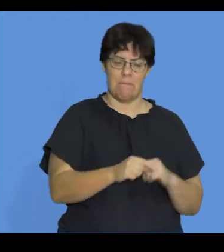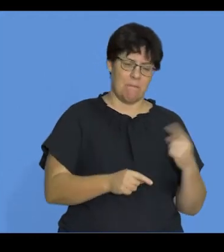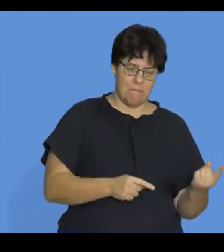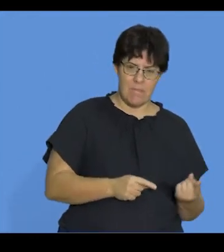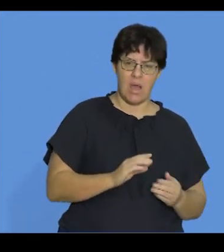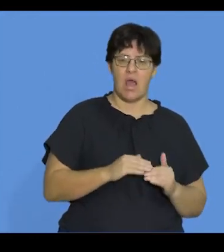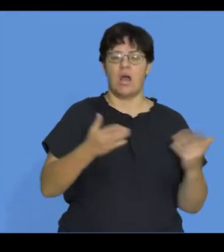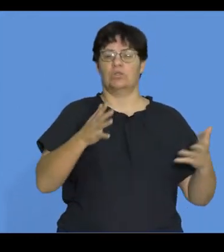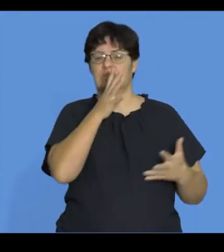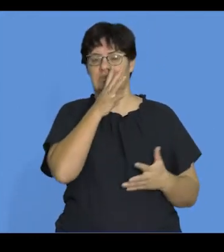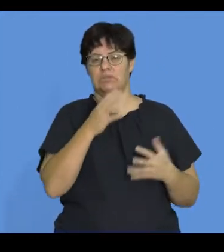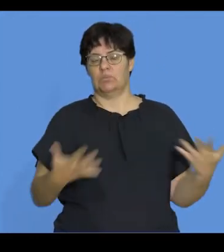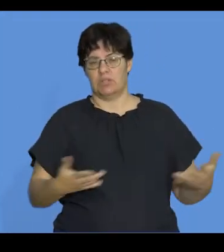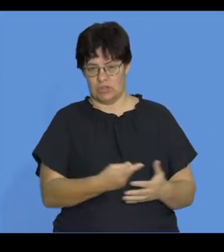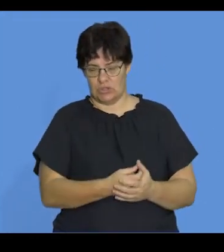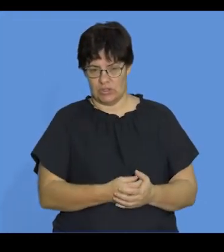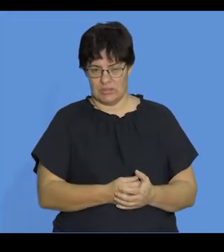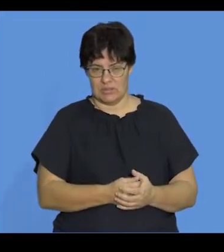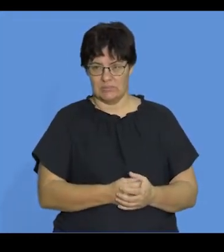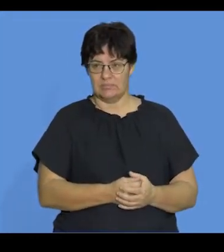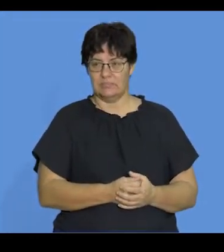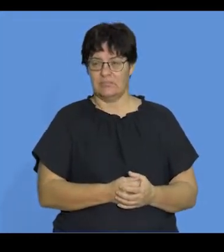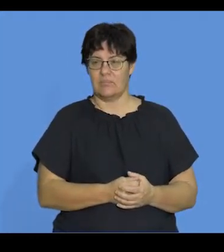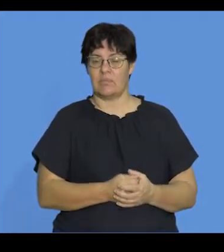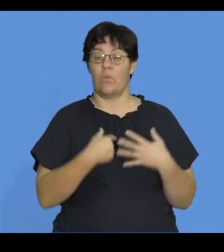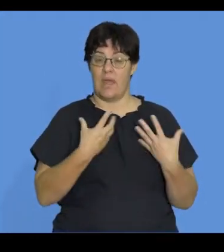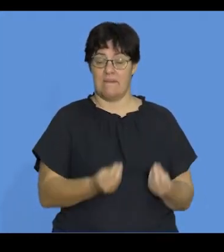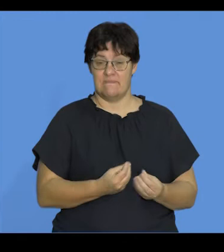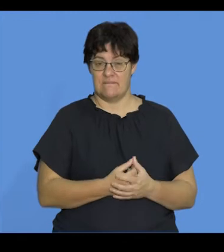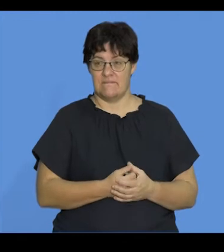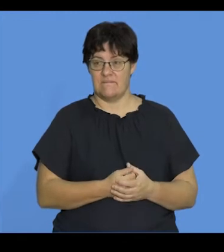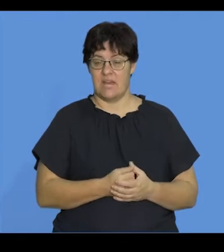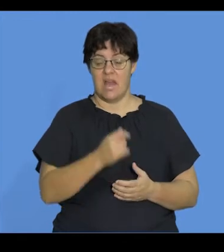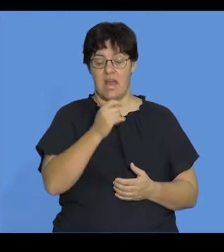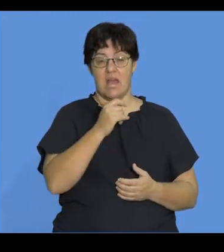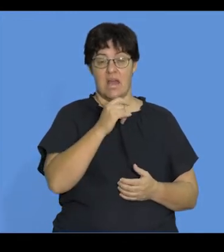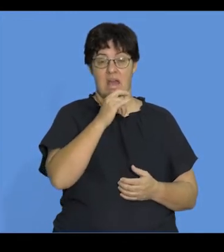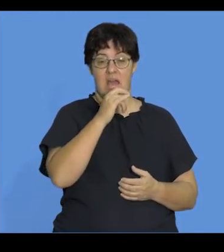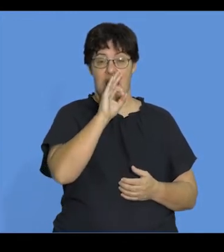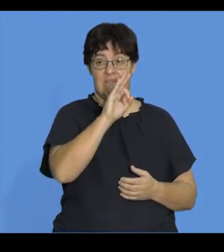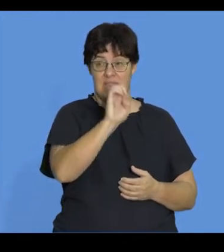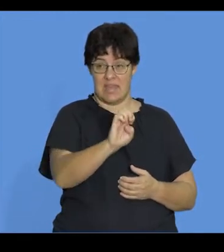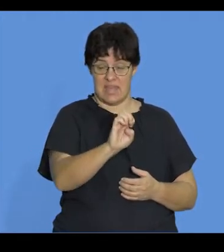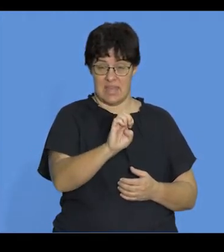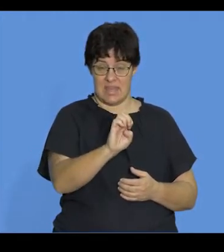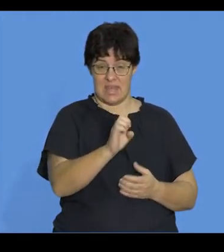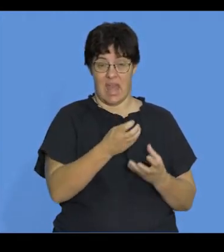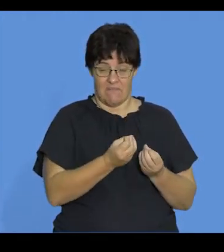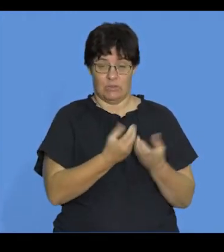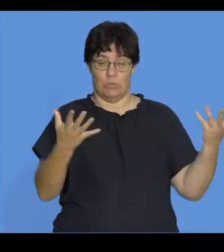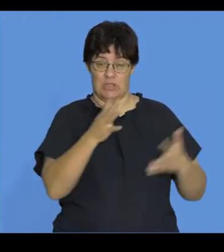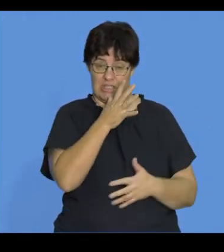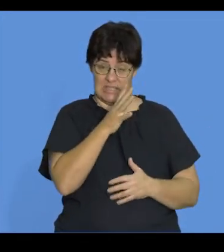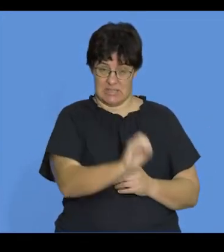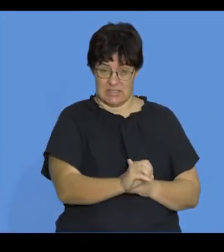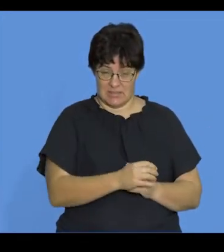other reactants are in excess? Very important question, right? We had, because iron, okay, is in